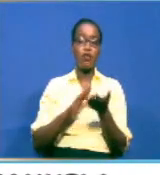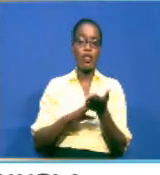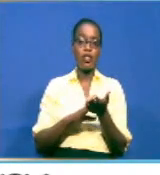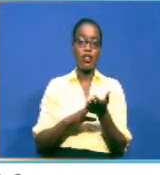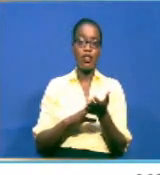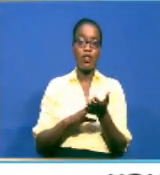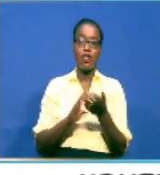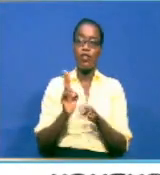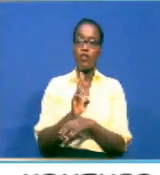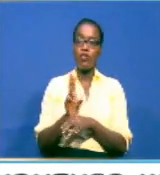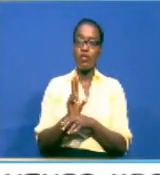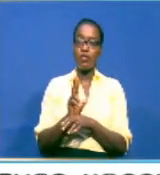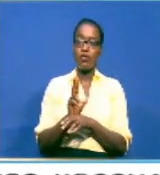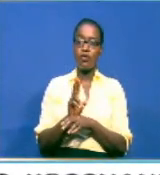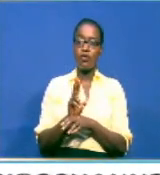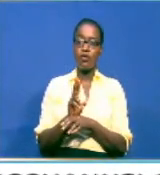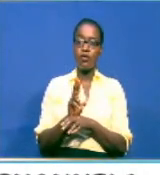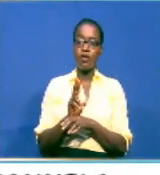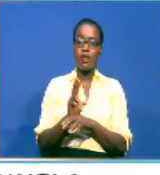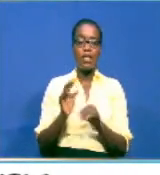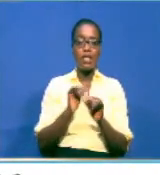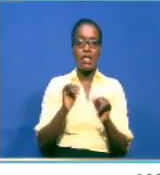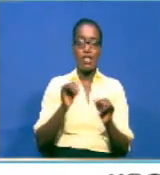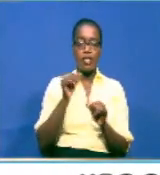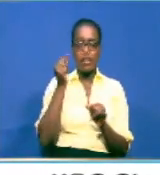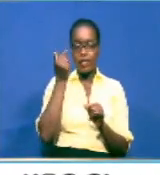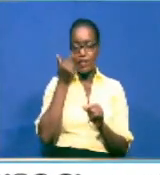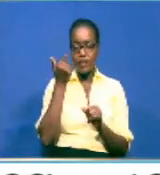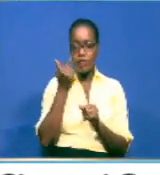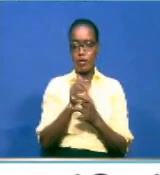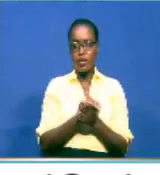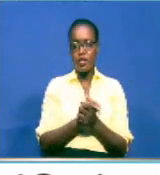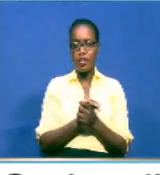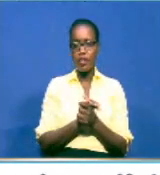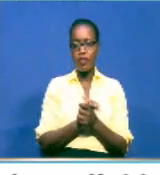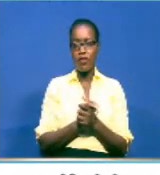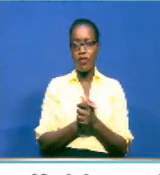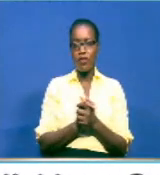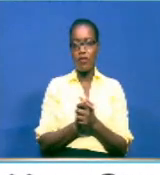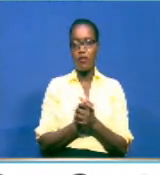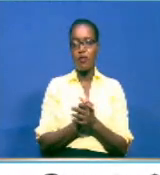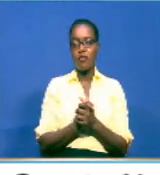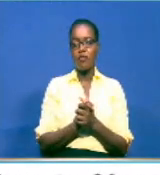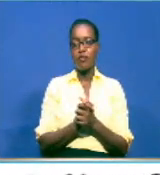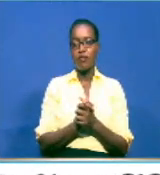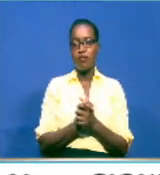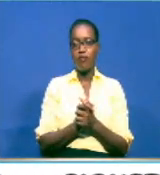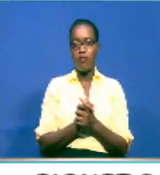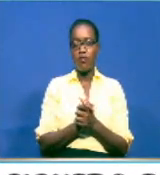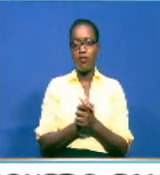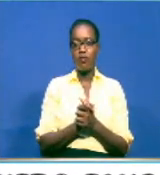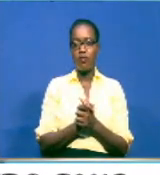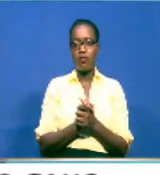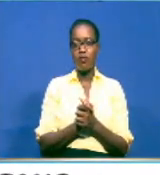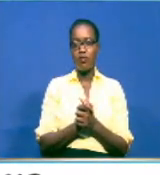that is used to clean the lenses of our glasses. That is very, very good to use on this surface. So you'll only use,